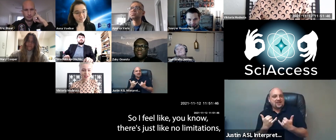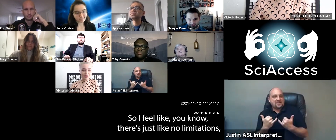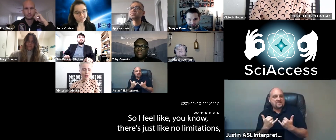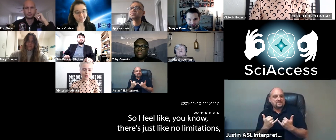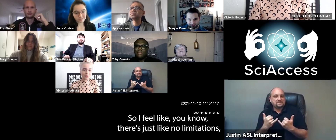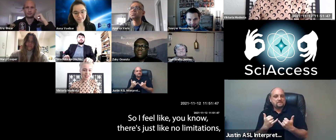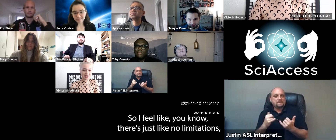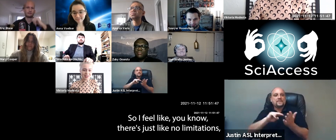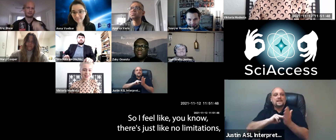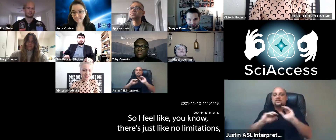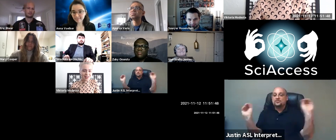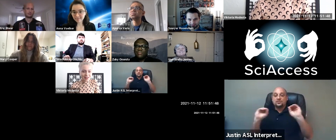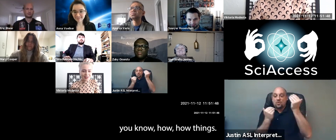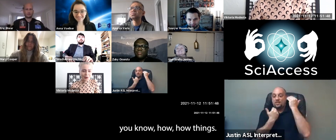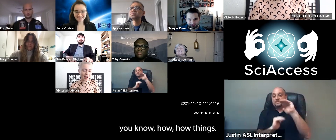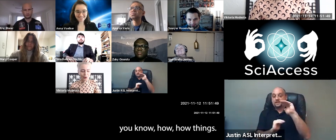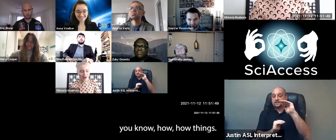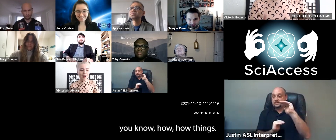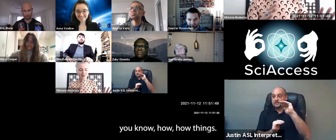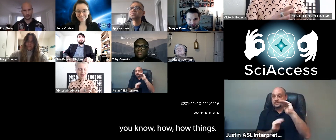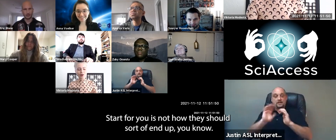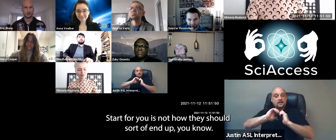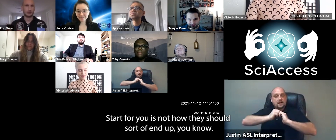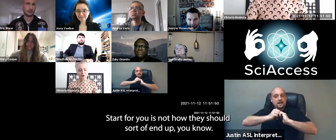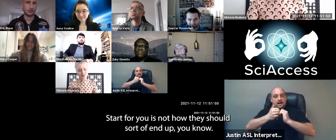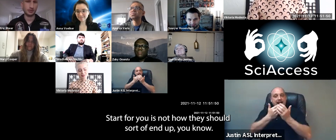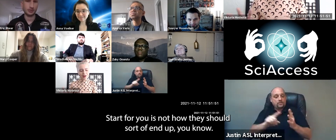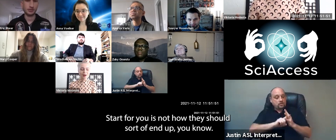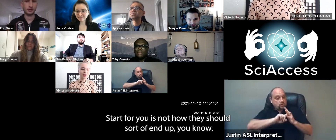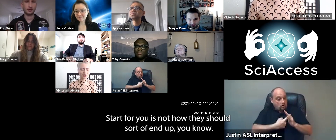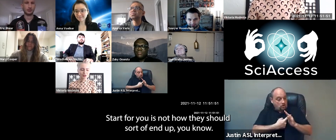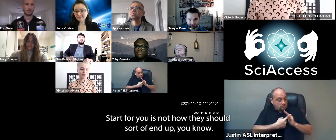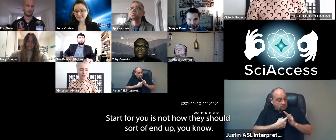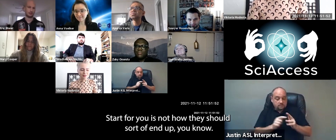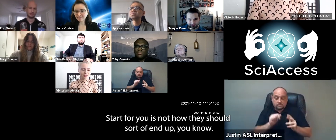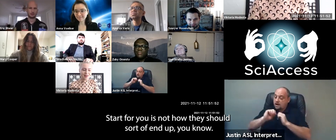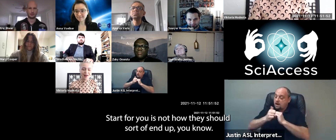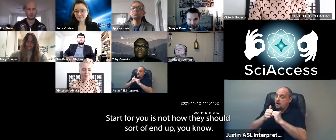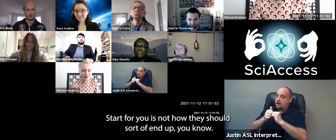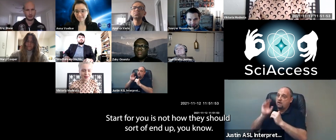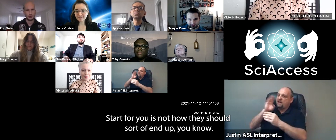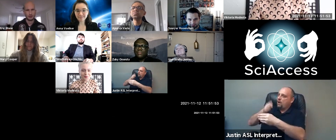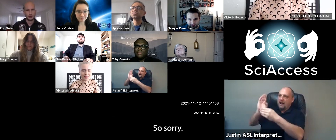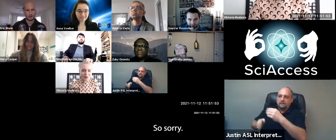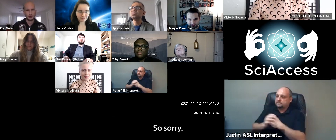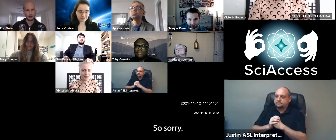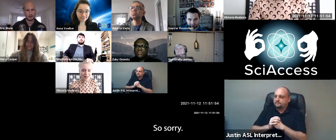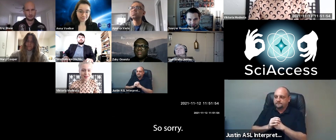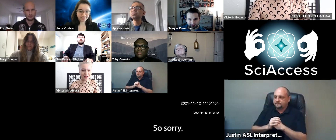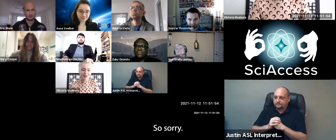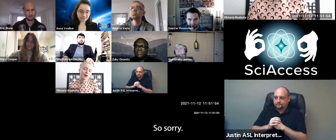there's just like no limitations. How things start for you is not how they should sort of end up,